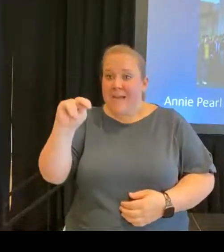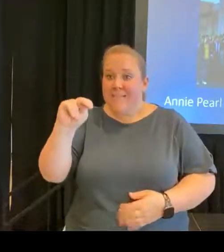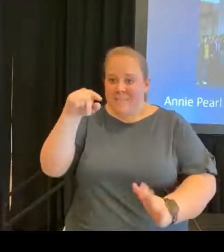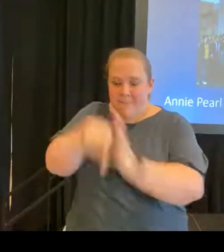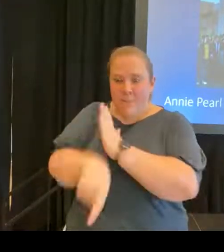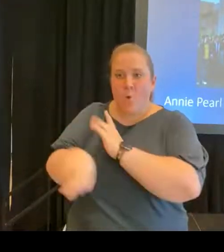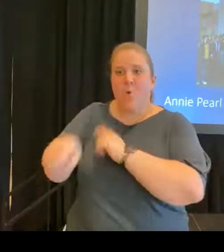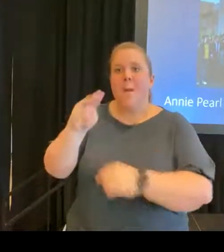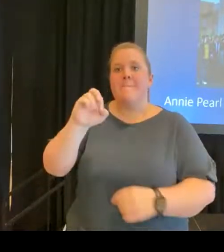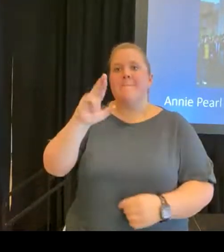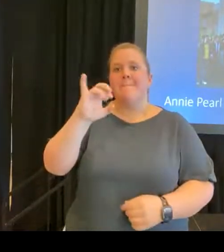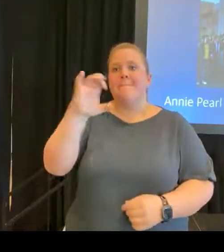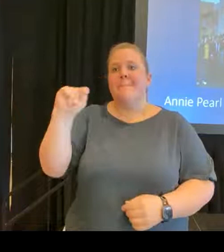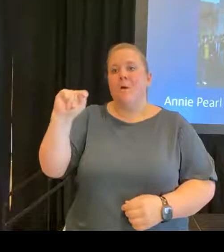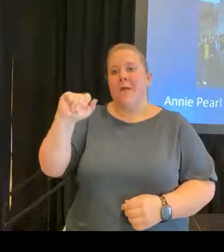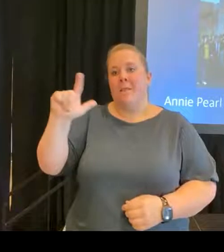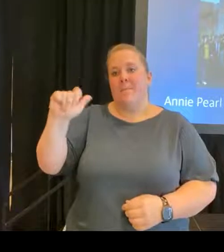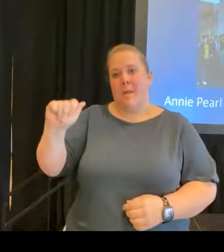Marion, Alabama,